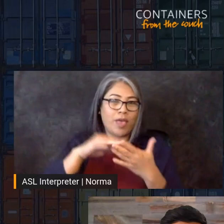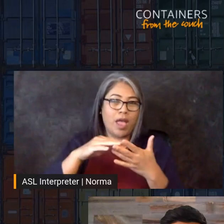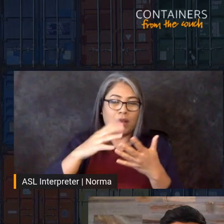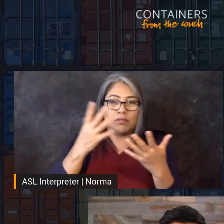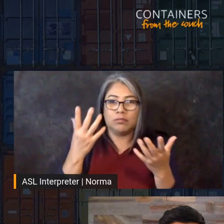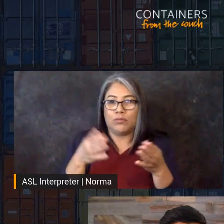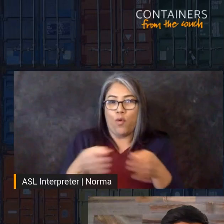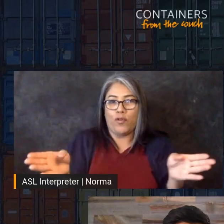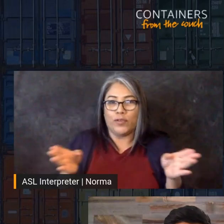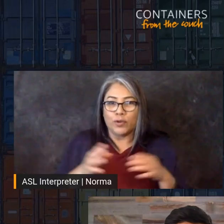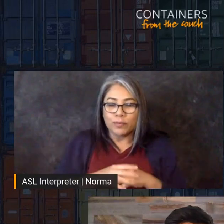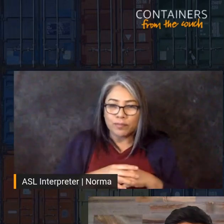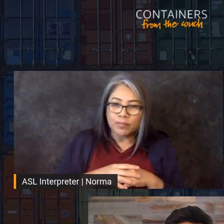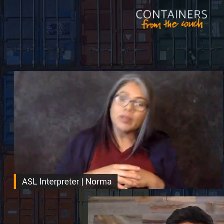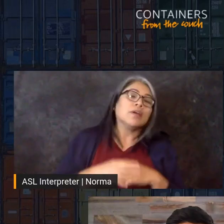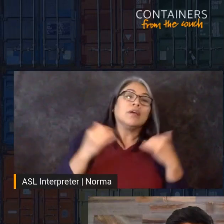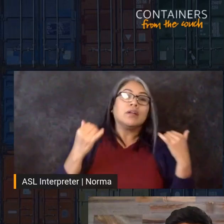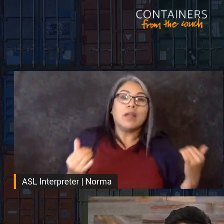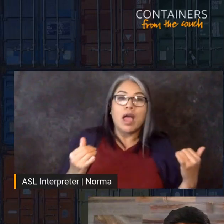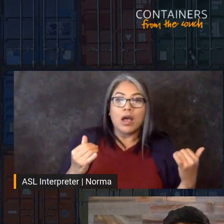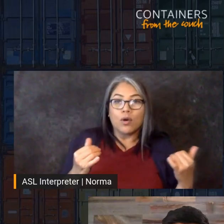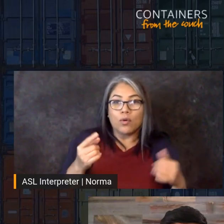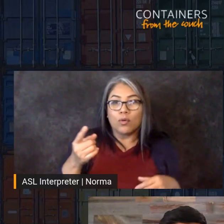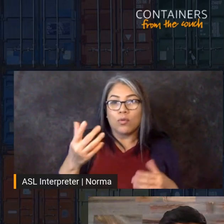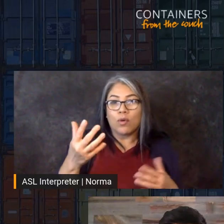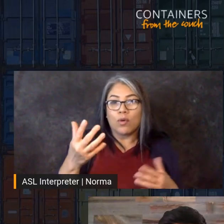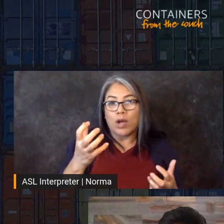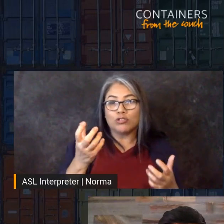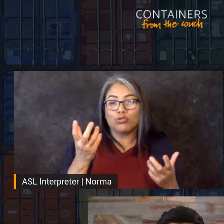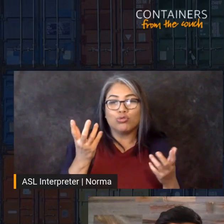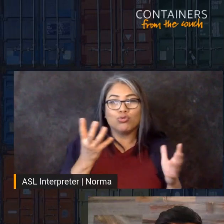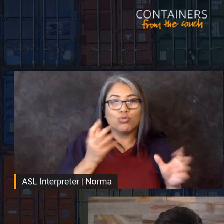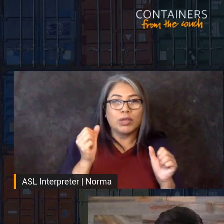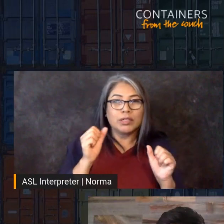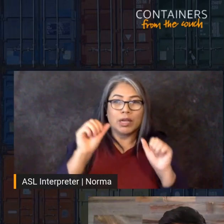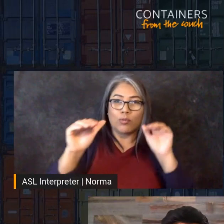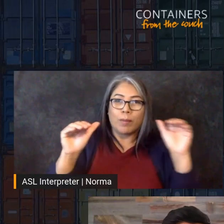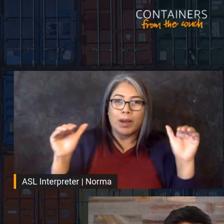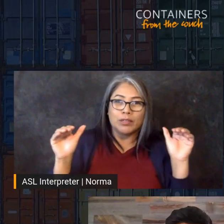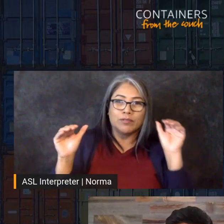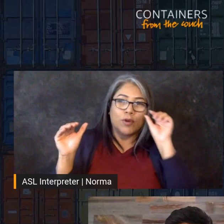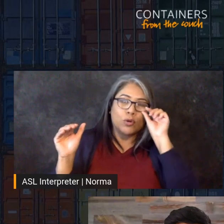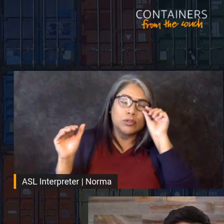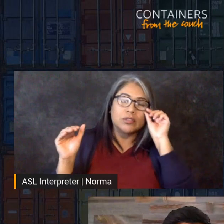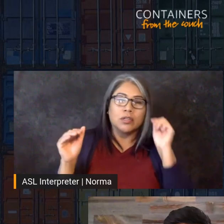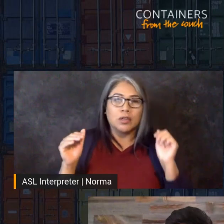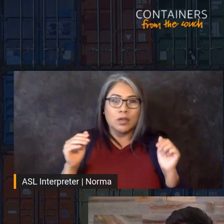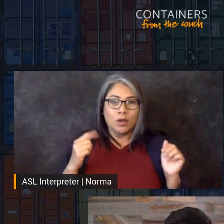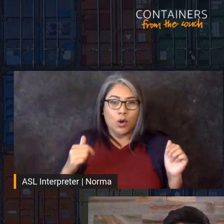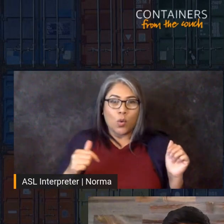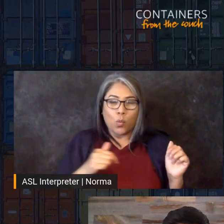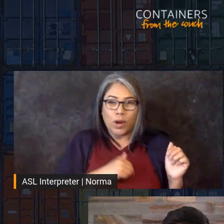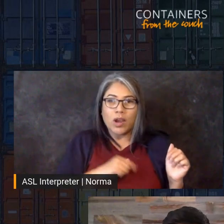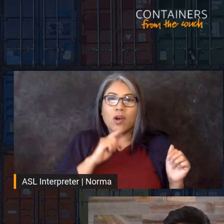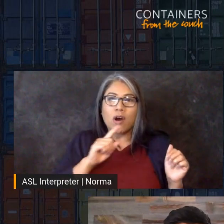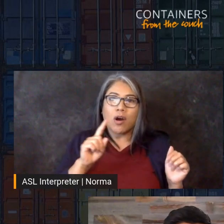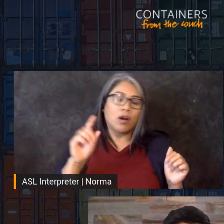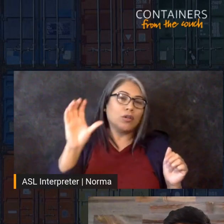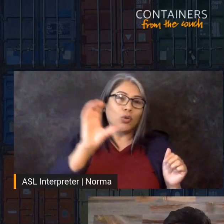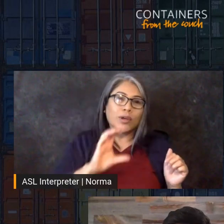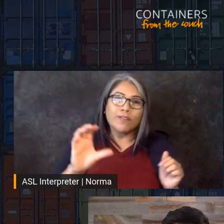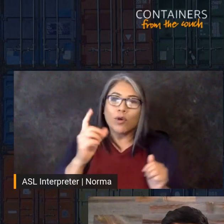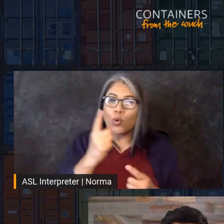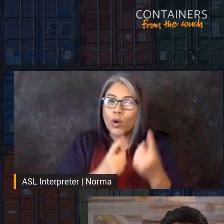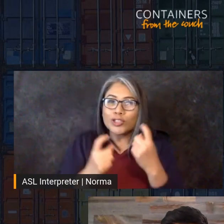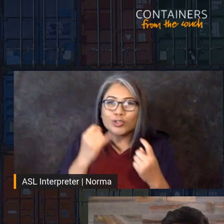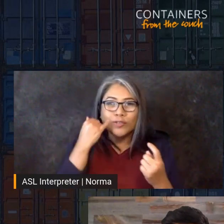Now, Chad, I just want to quickly remind you folks, we are looking for questions. If you have anything that you want to ask one of our speakers here,